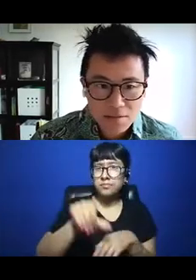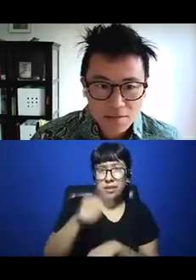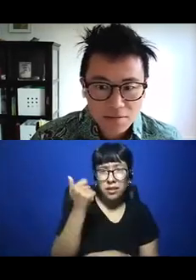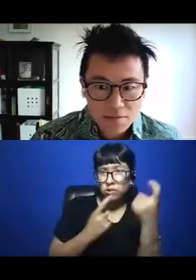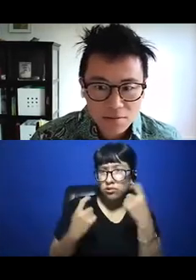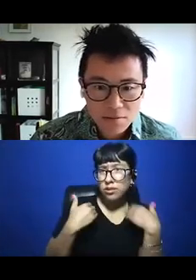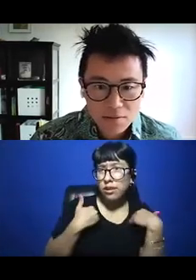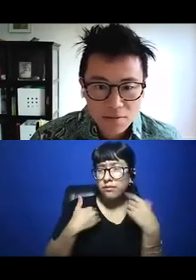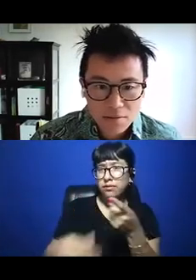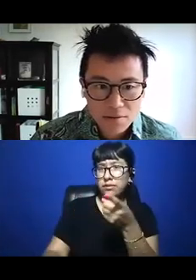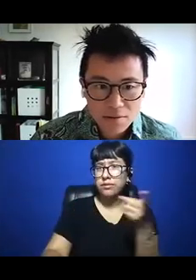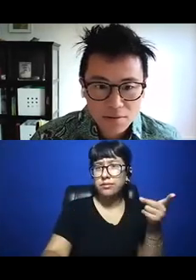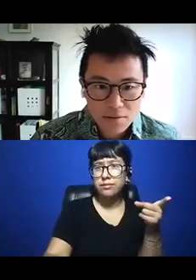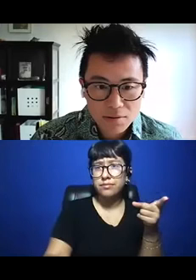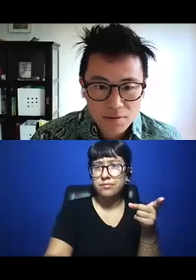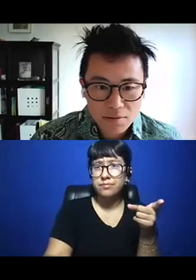questions?